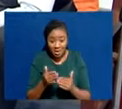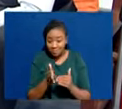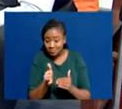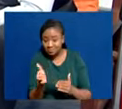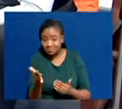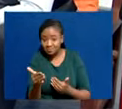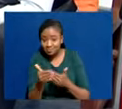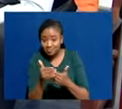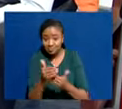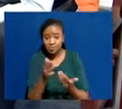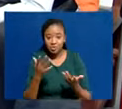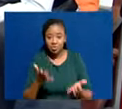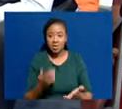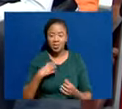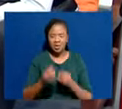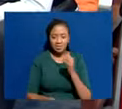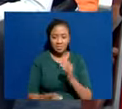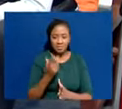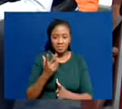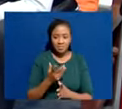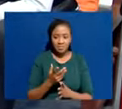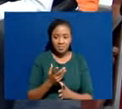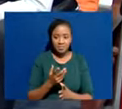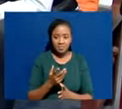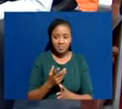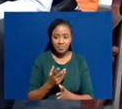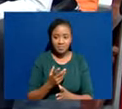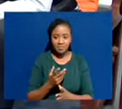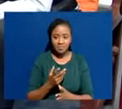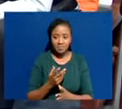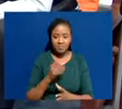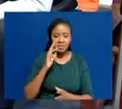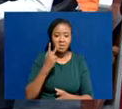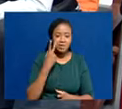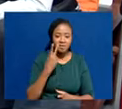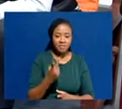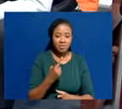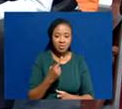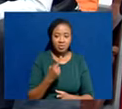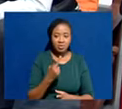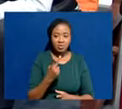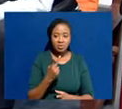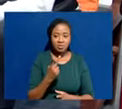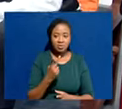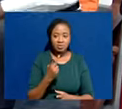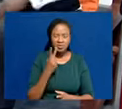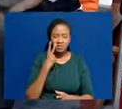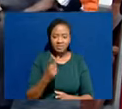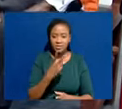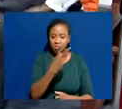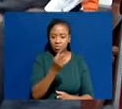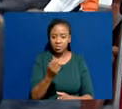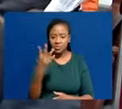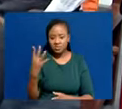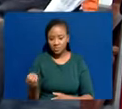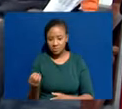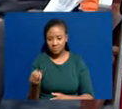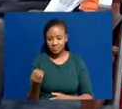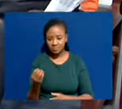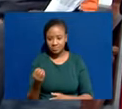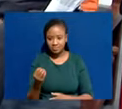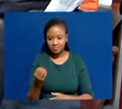up Nairobi Vision 2050 to look at what the city must be then and come back. Because you can't lead without vision. And so Nairobi